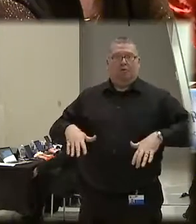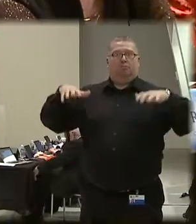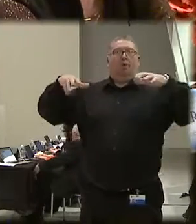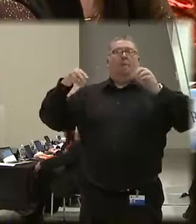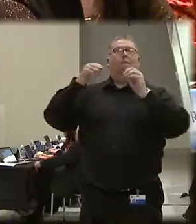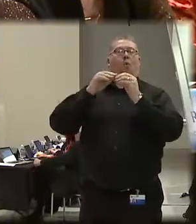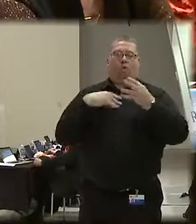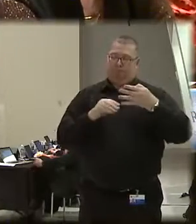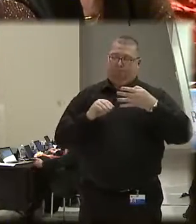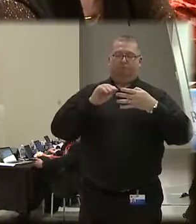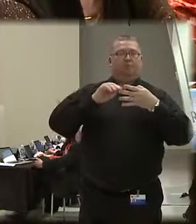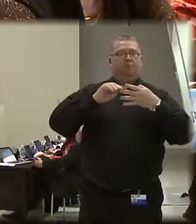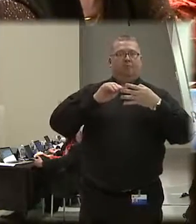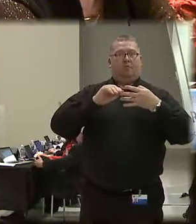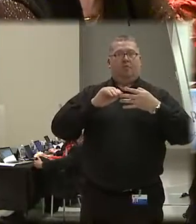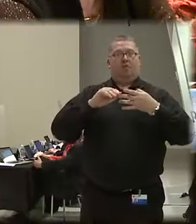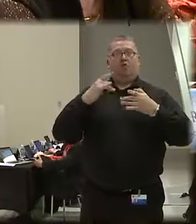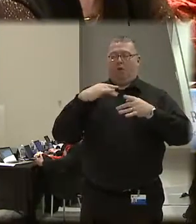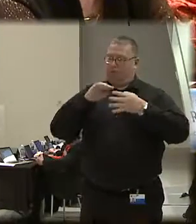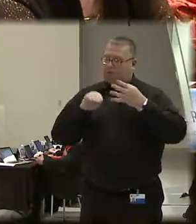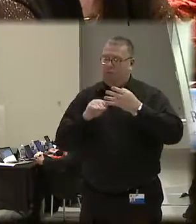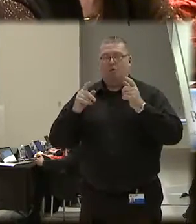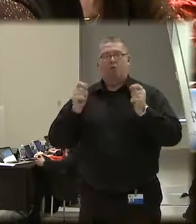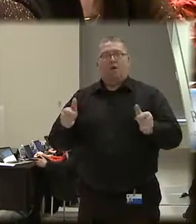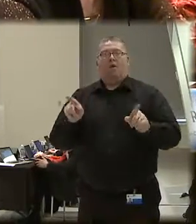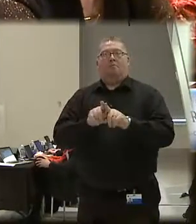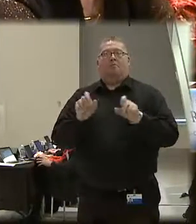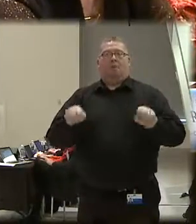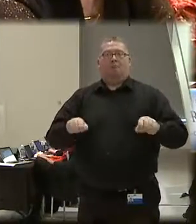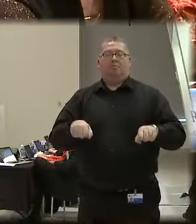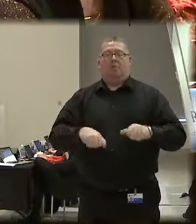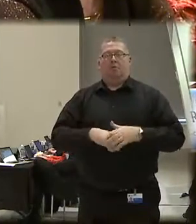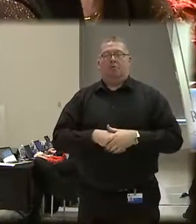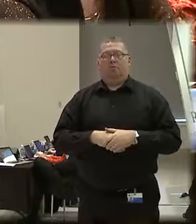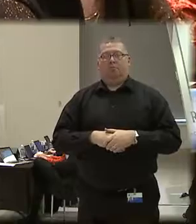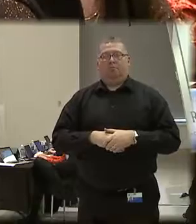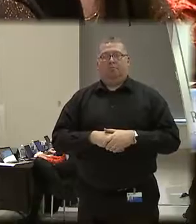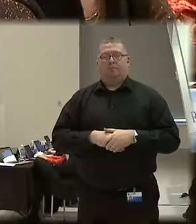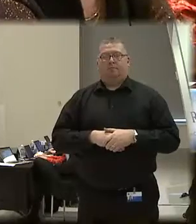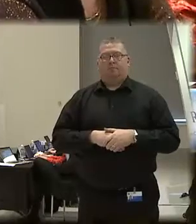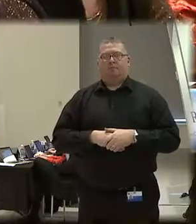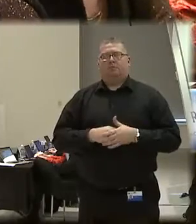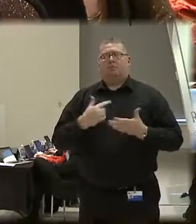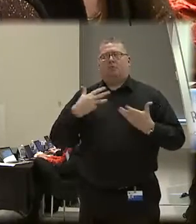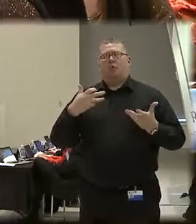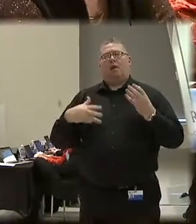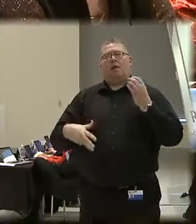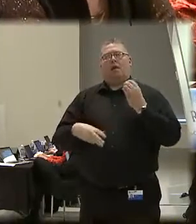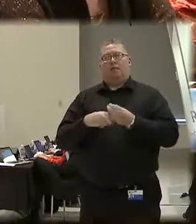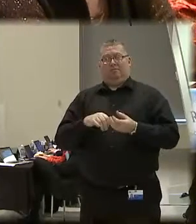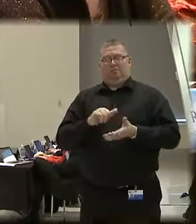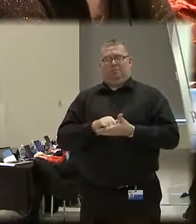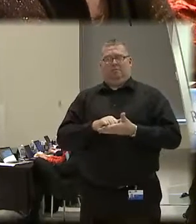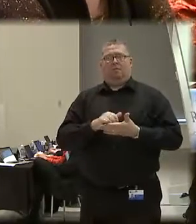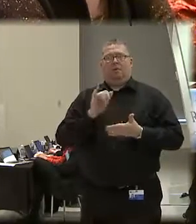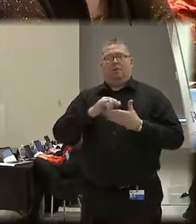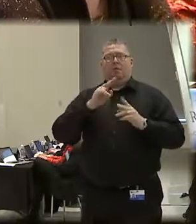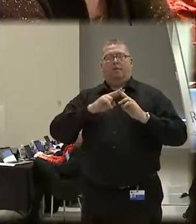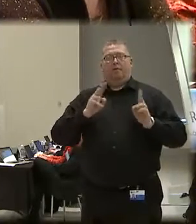have a little bit of an outbreak, de-escalate it as soon as you can. And if I could just add to that, what was really